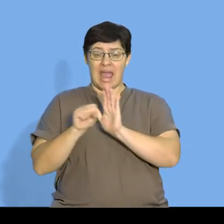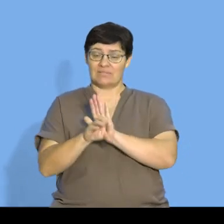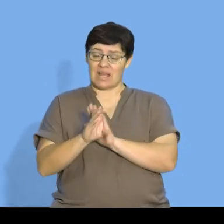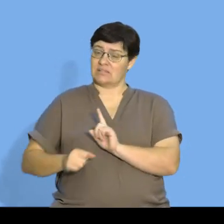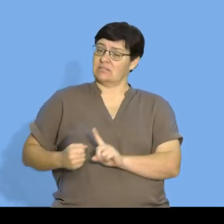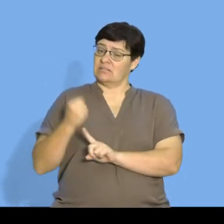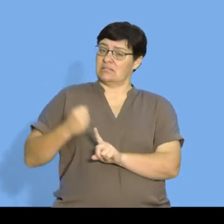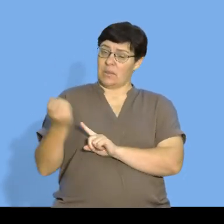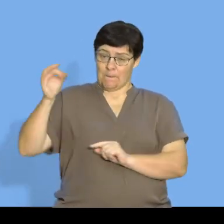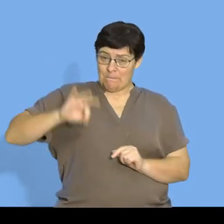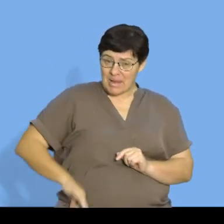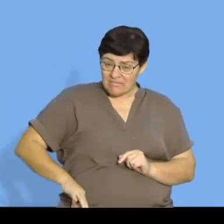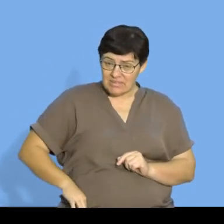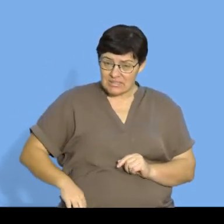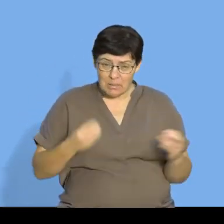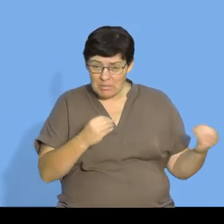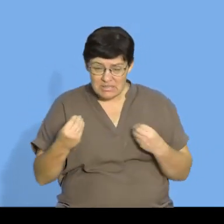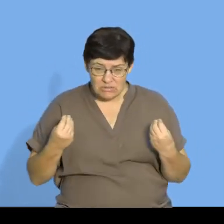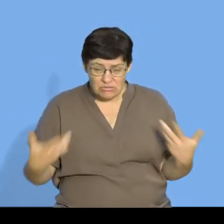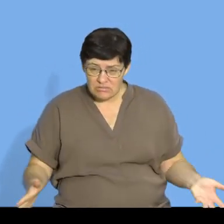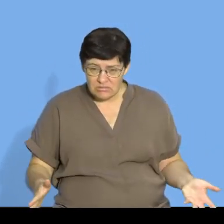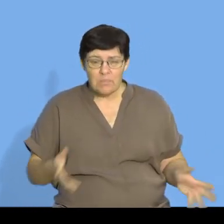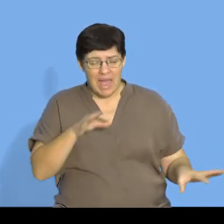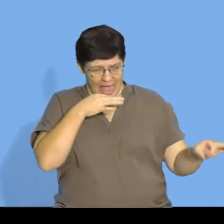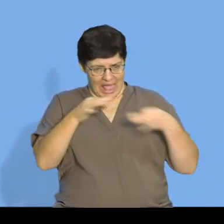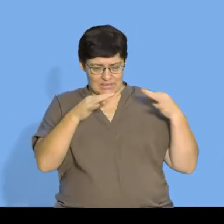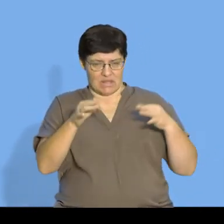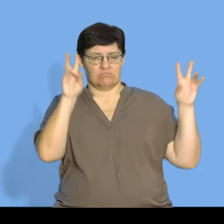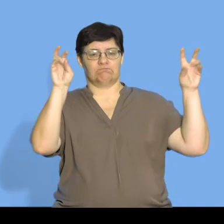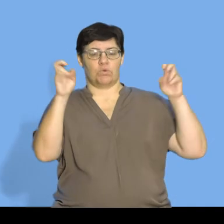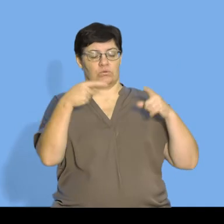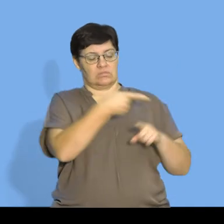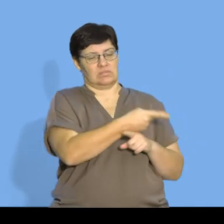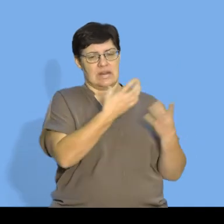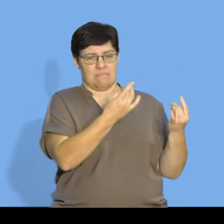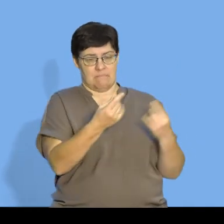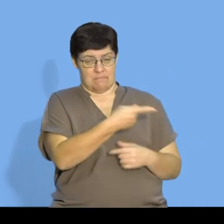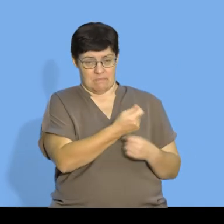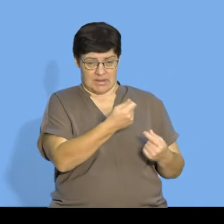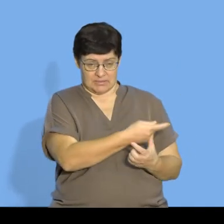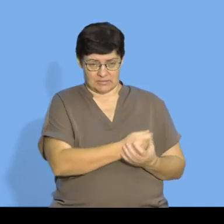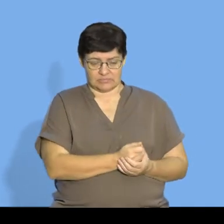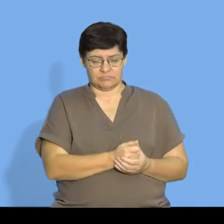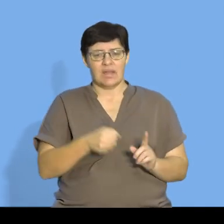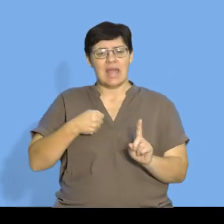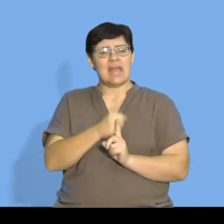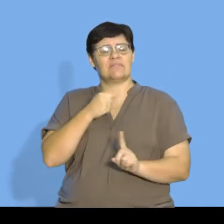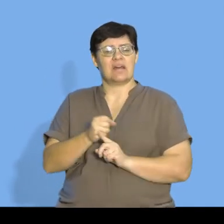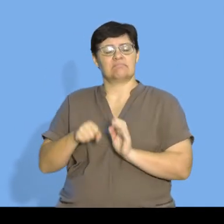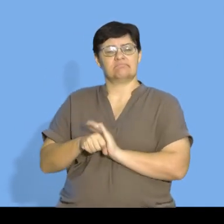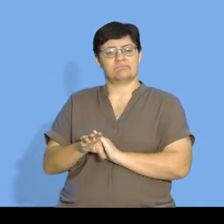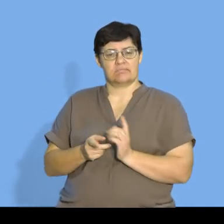Has the advertising campaign been beneficial to the business? Explain and quote figures. Once again, let's look at our